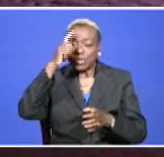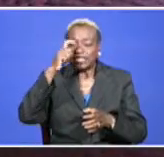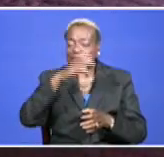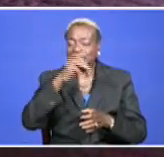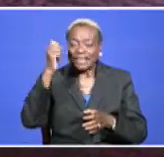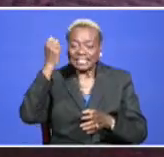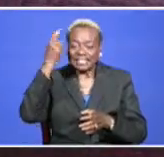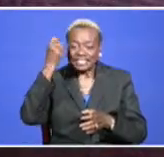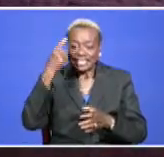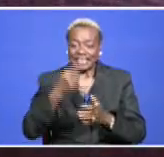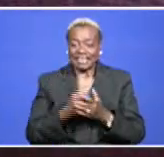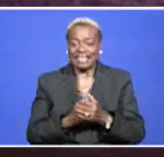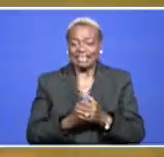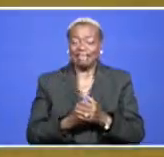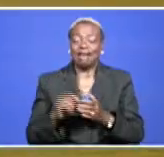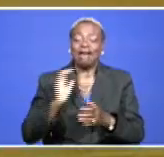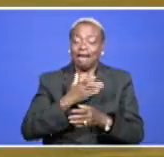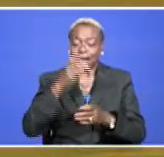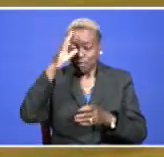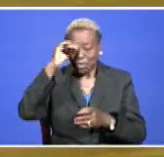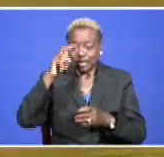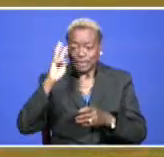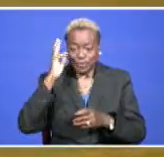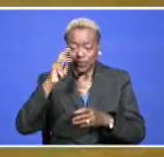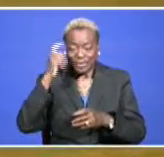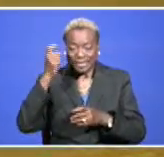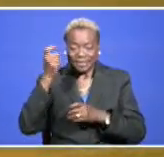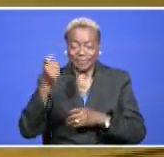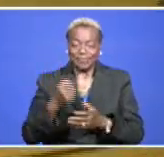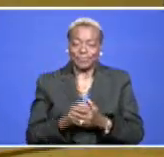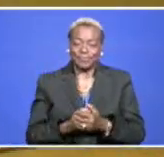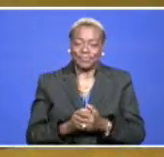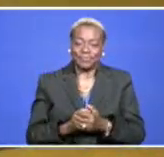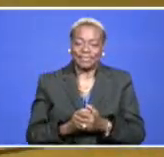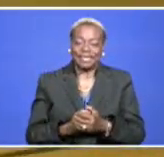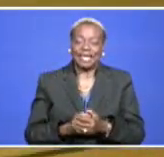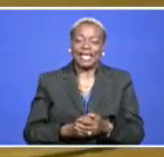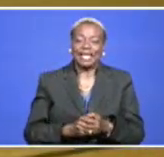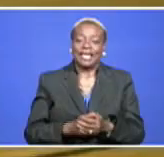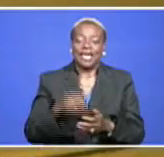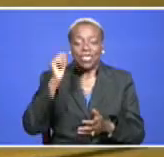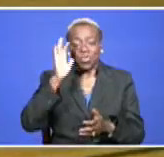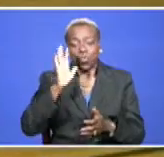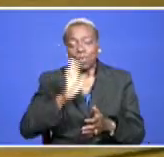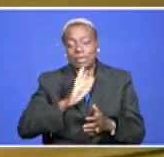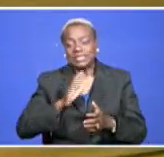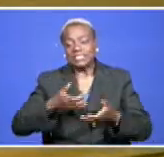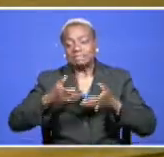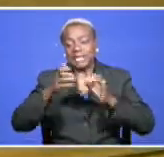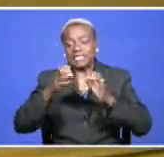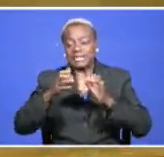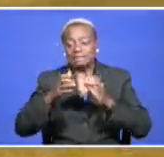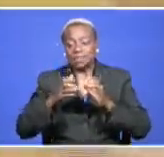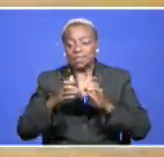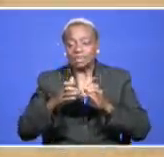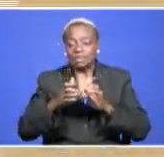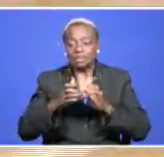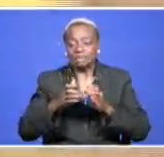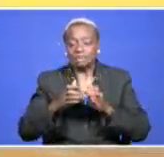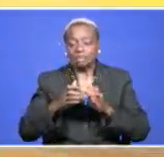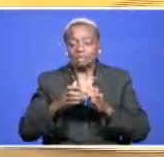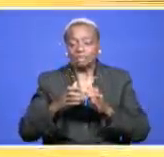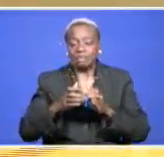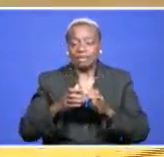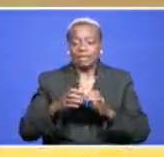holding the trophy. The Providence Women's Basketball Association on court last night at the Donald Davis Gym. The primetime